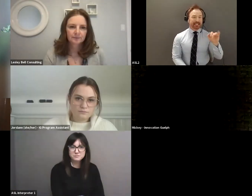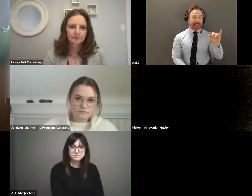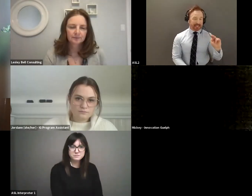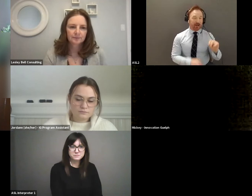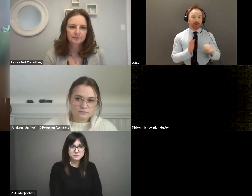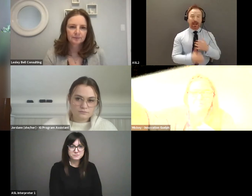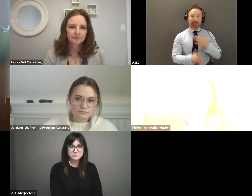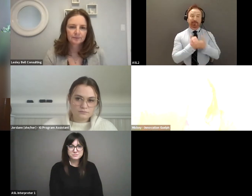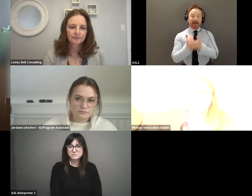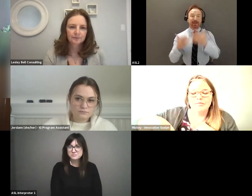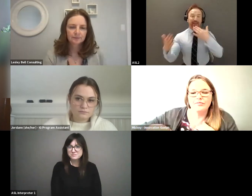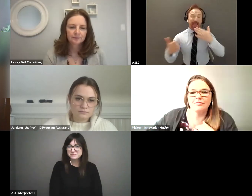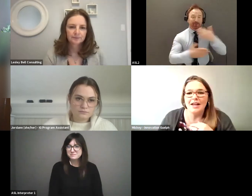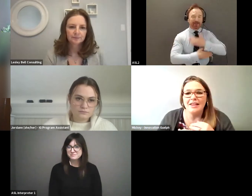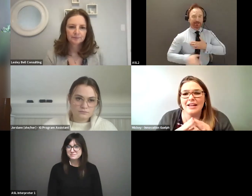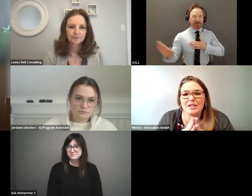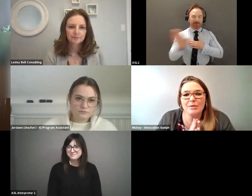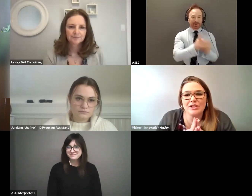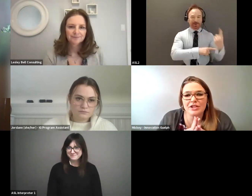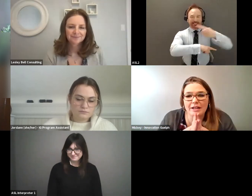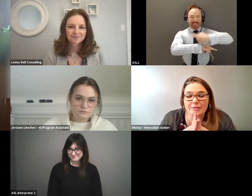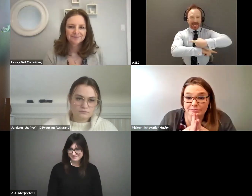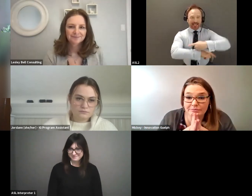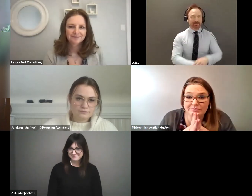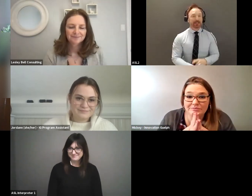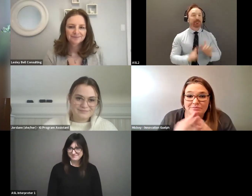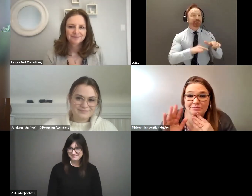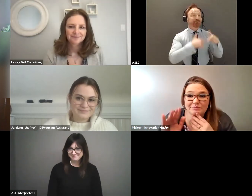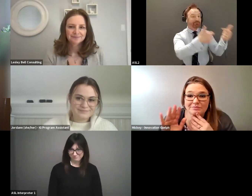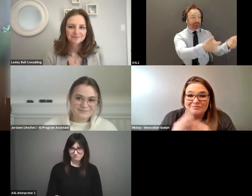Thank you, everybody. Enjoy the rest of your day. Thanks so much, Jacob.